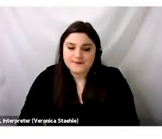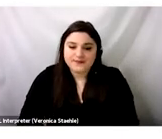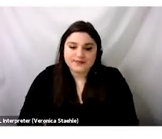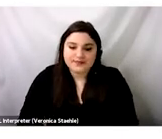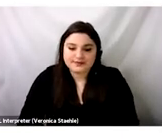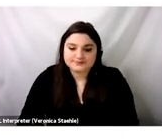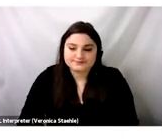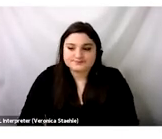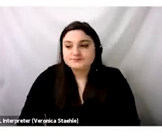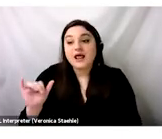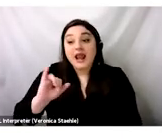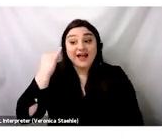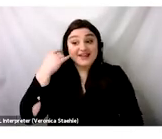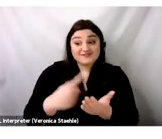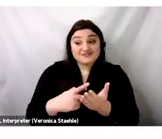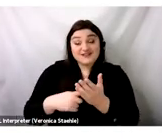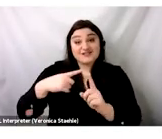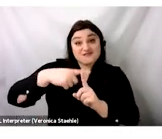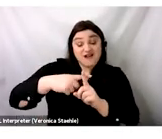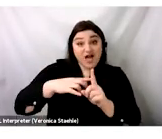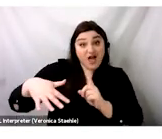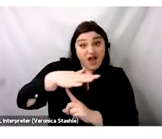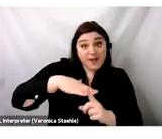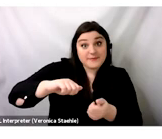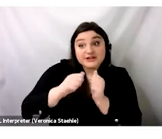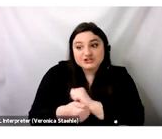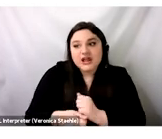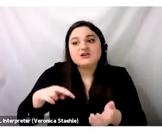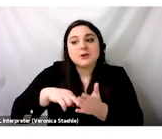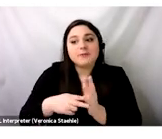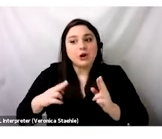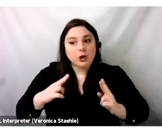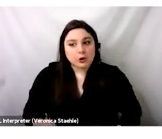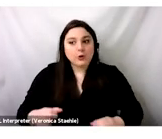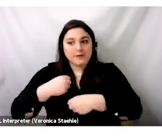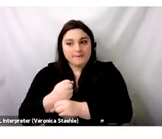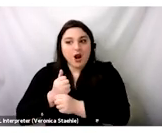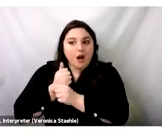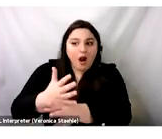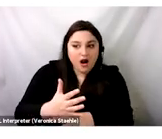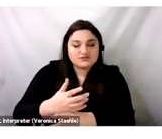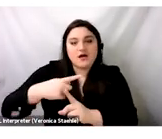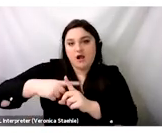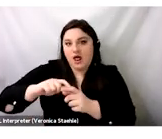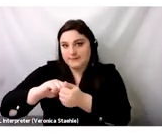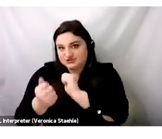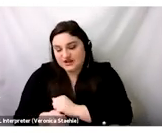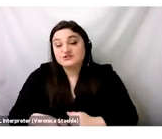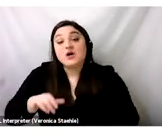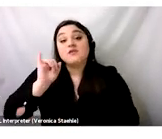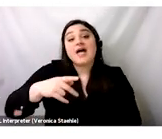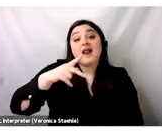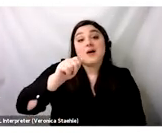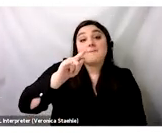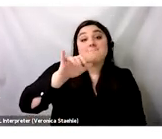if we talk about anthropogenic climate change, it means that it's human-made climate change. So when I talk about the plastic smog